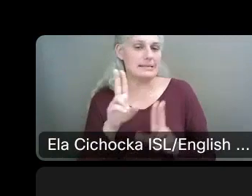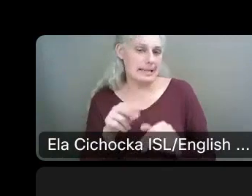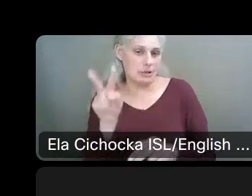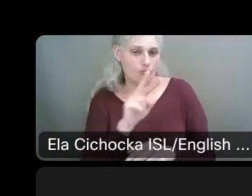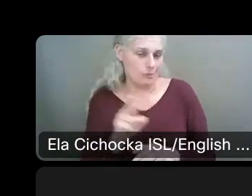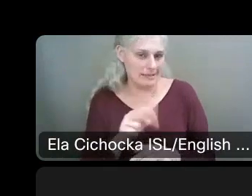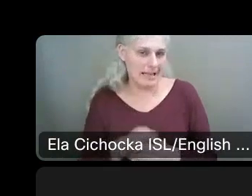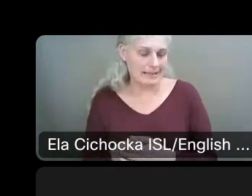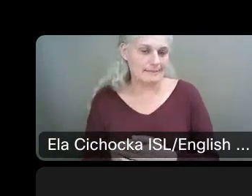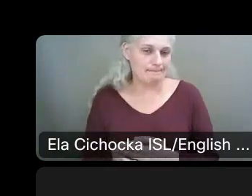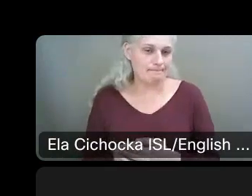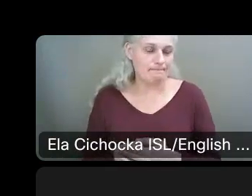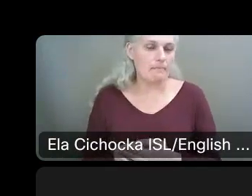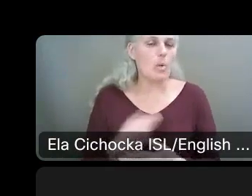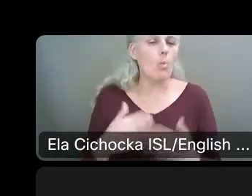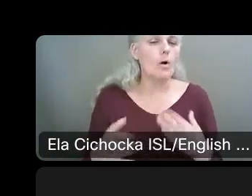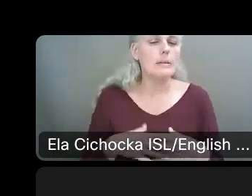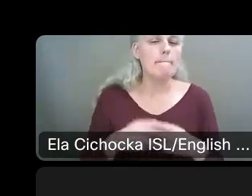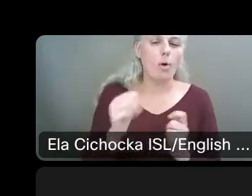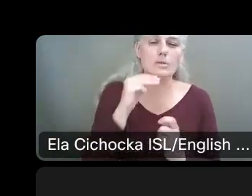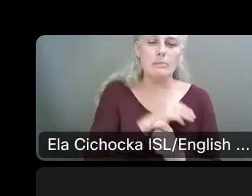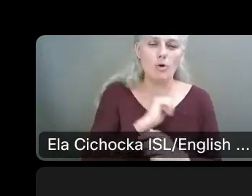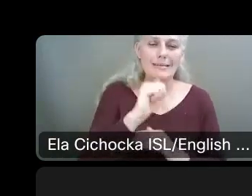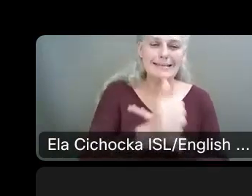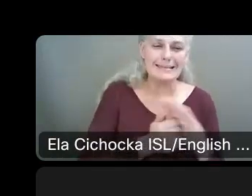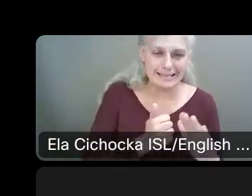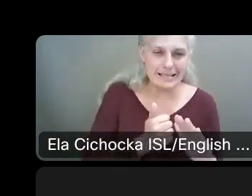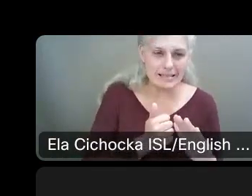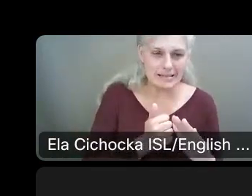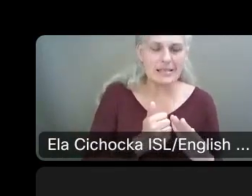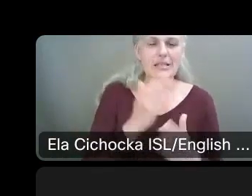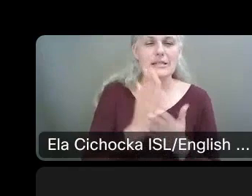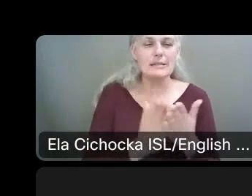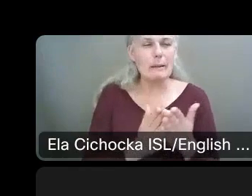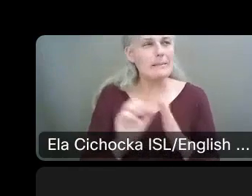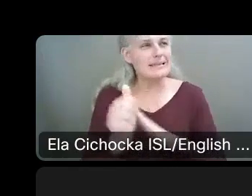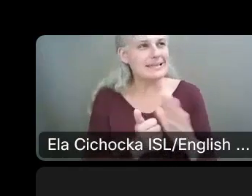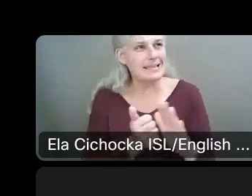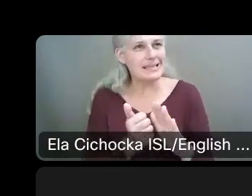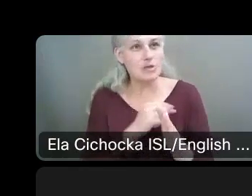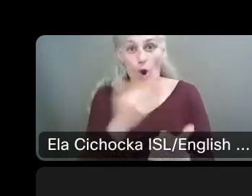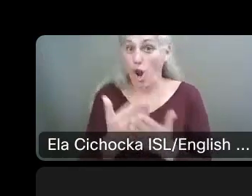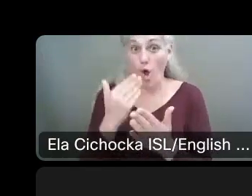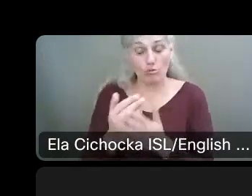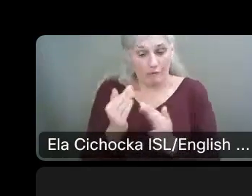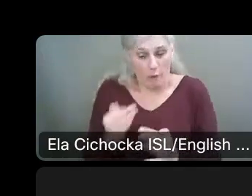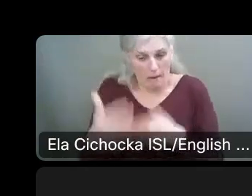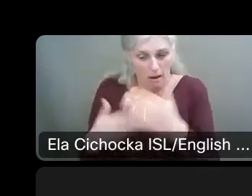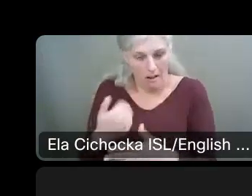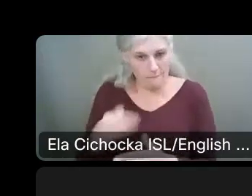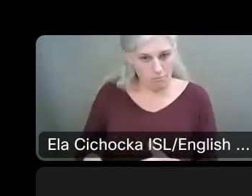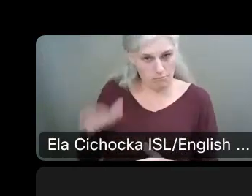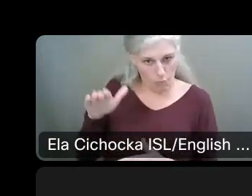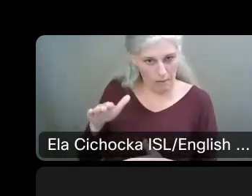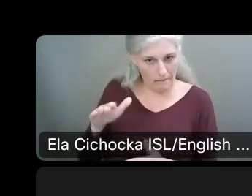refresh yourselves about what are the key skills, the non-intuitive ones, the ones that, you know, we didn't learn since we were babies, but the ones